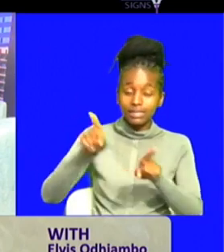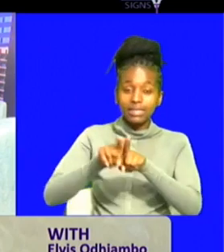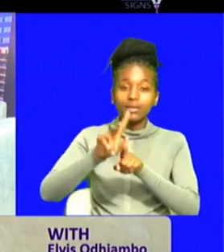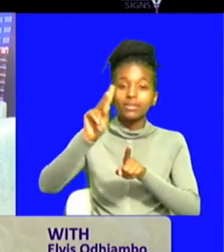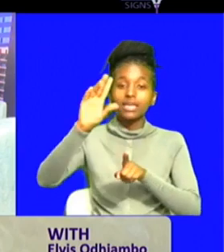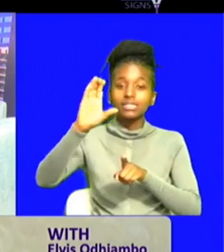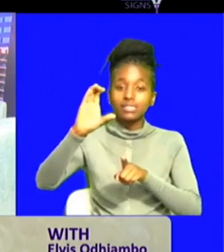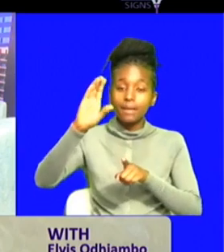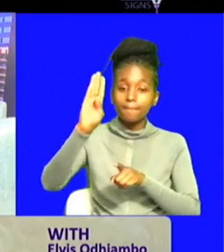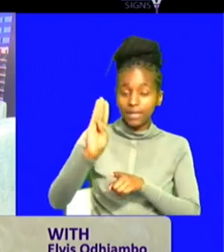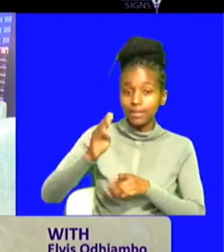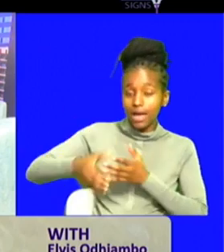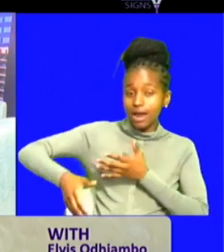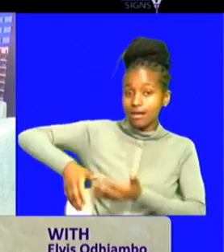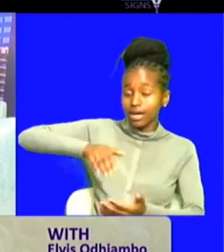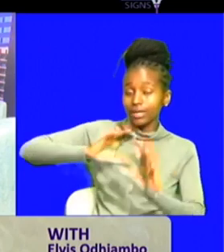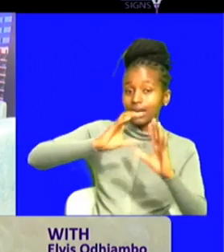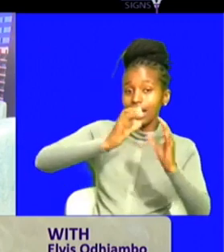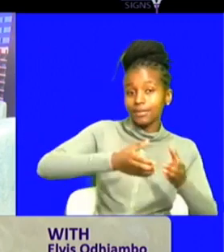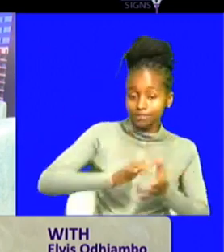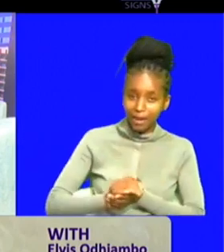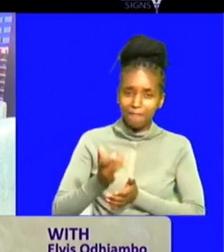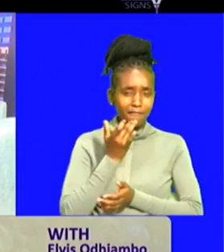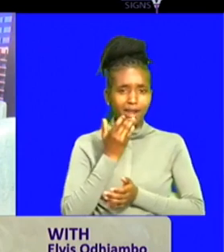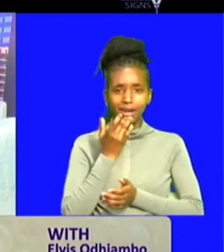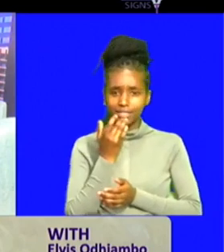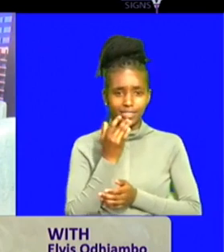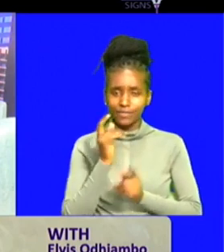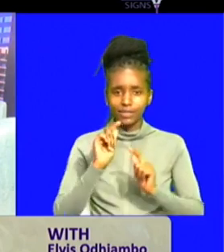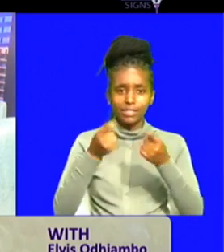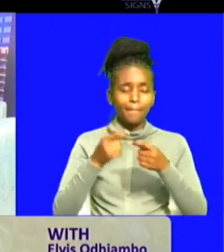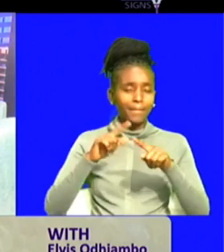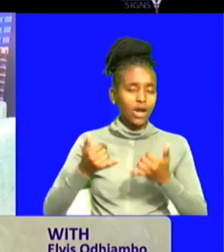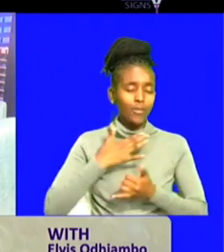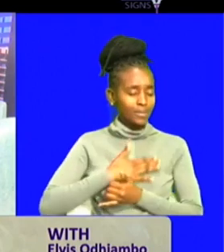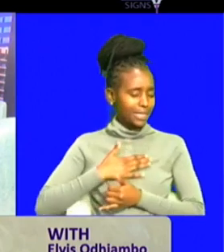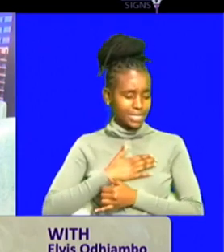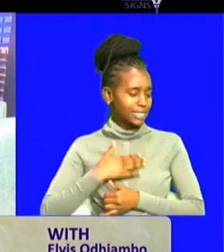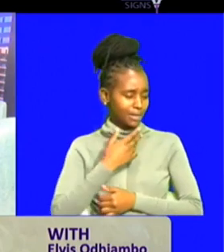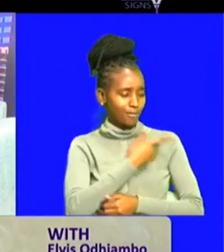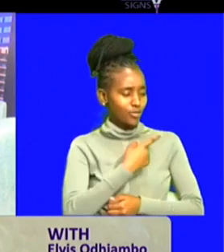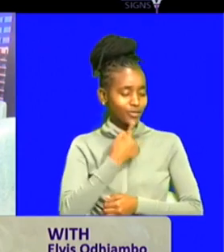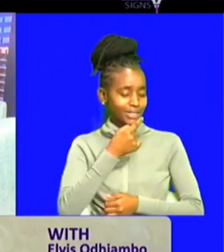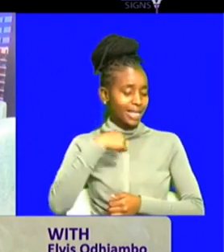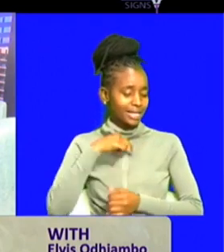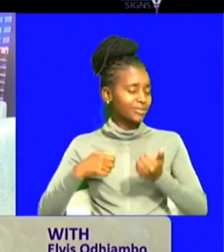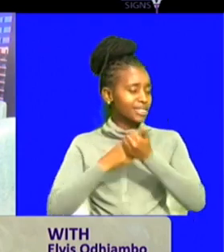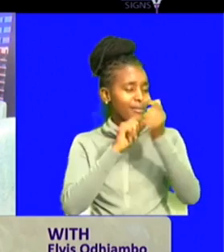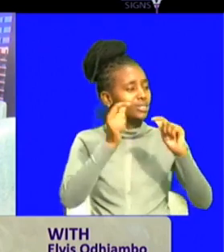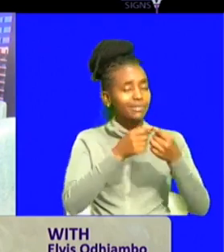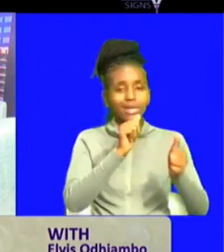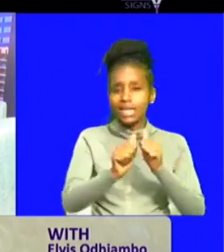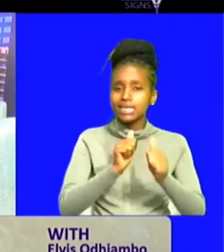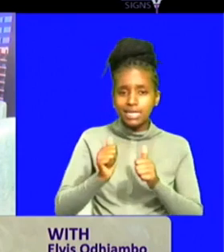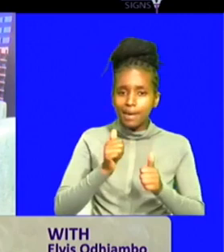have KCB Rugby Club also favorites of the game, but I want to hear from you gentlemen, and to support Nane this time round. Are